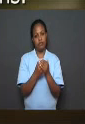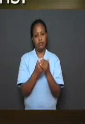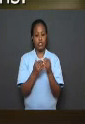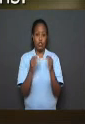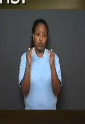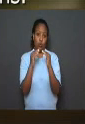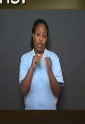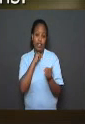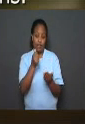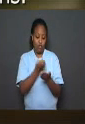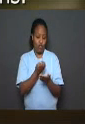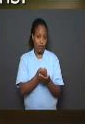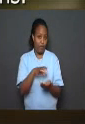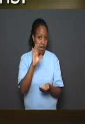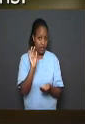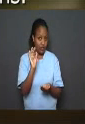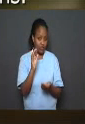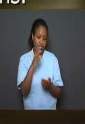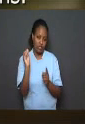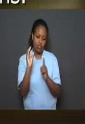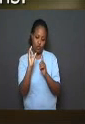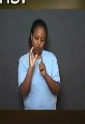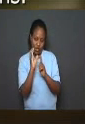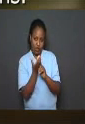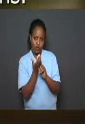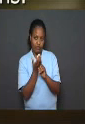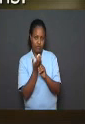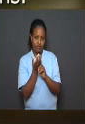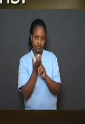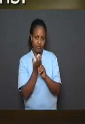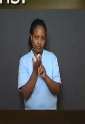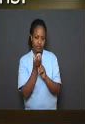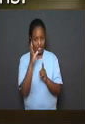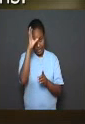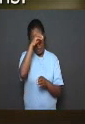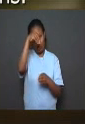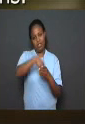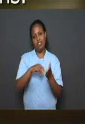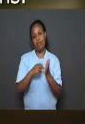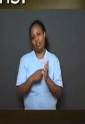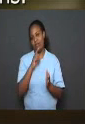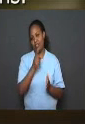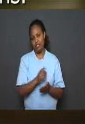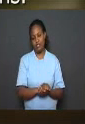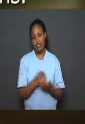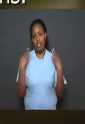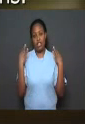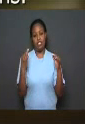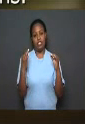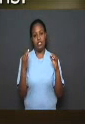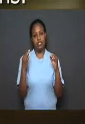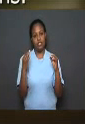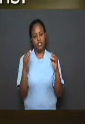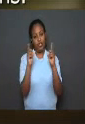traced to unequal economic and social conditions.